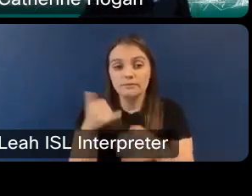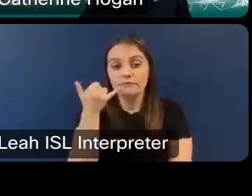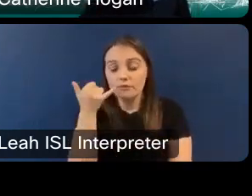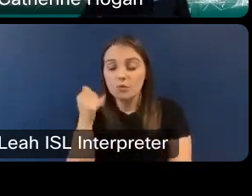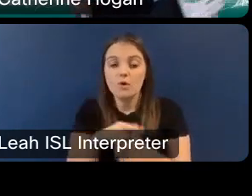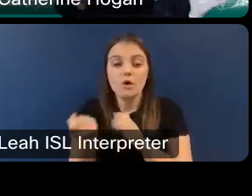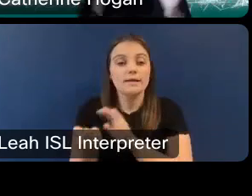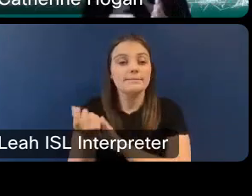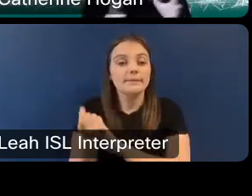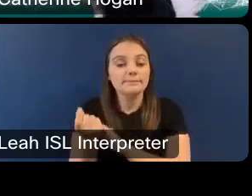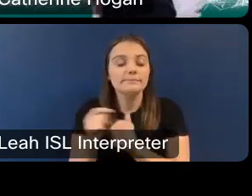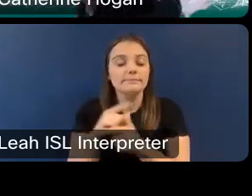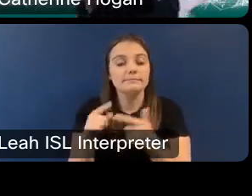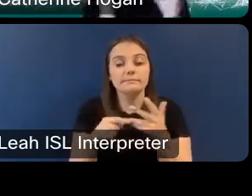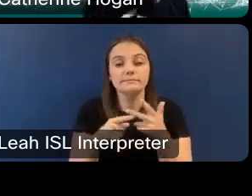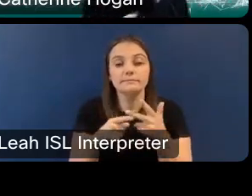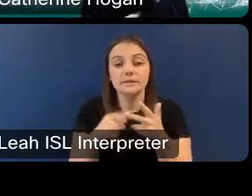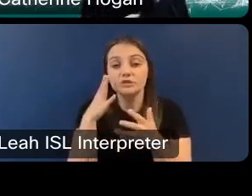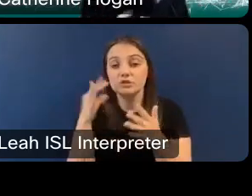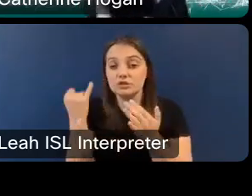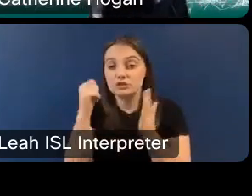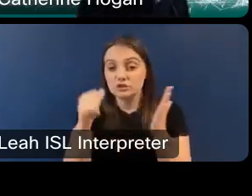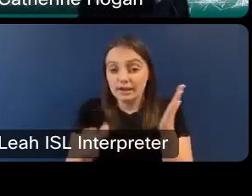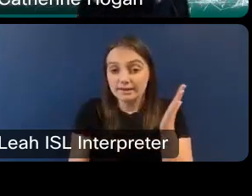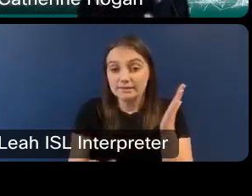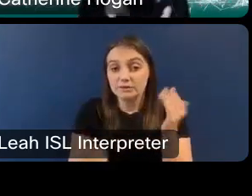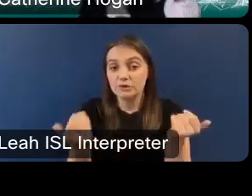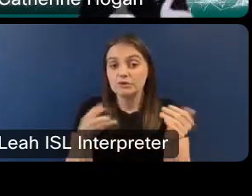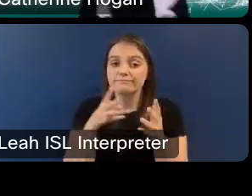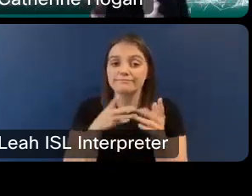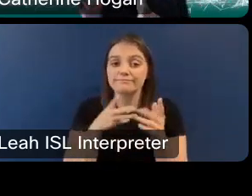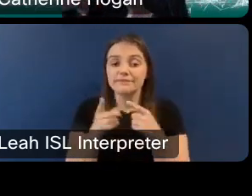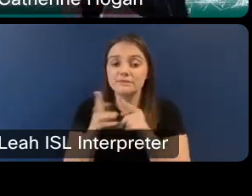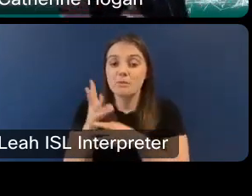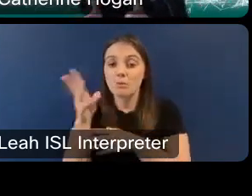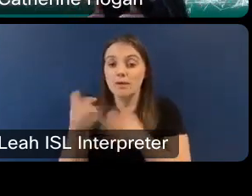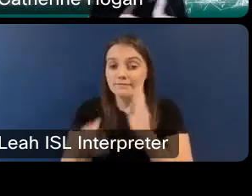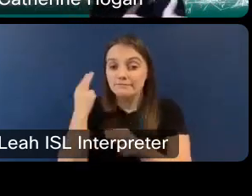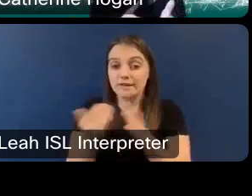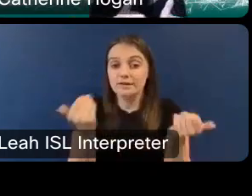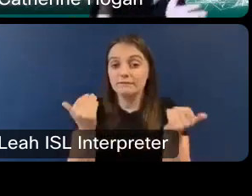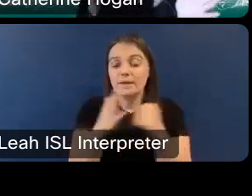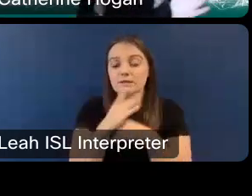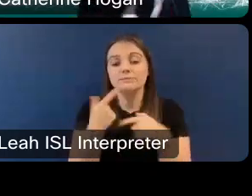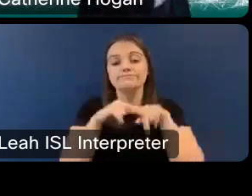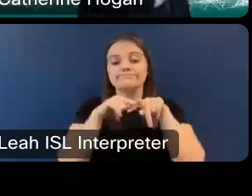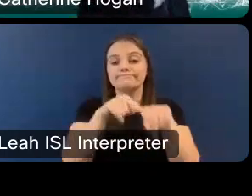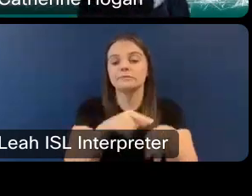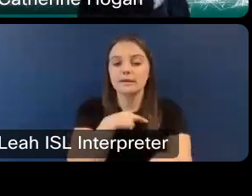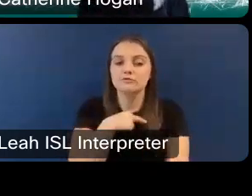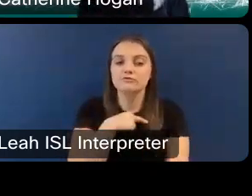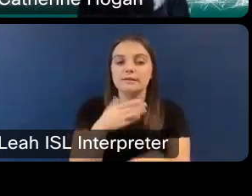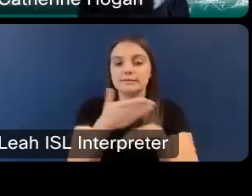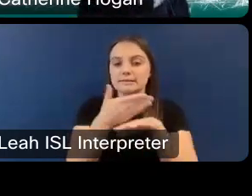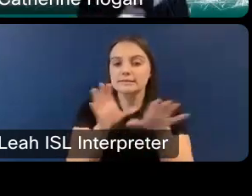checklists, etc. So there is that information cascade that's there, but again, it's very dependent on the staff group